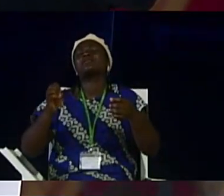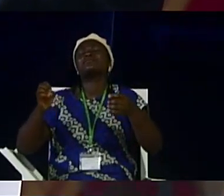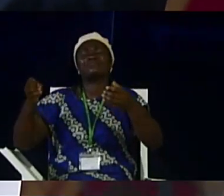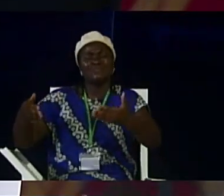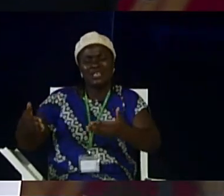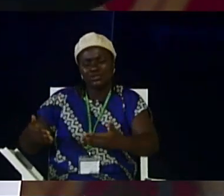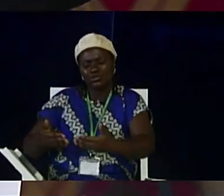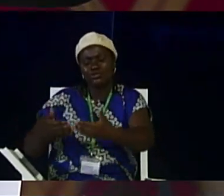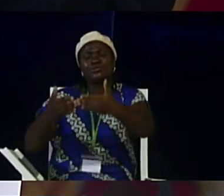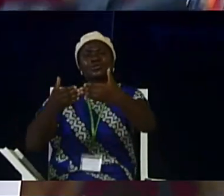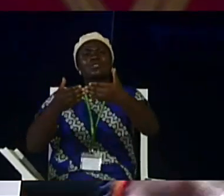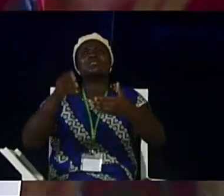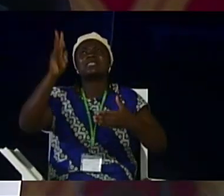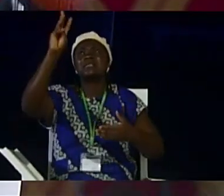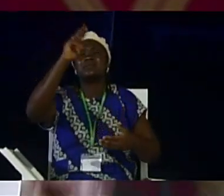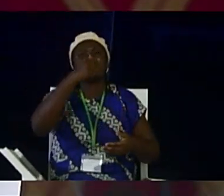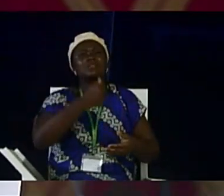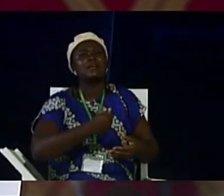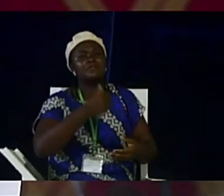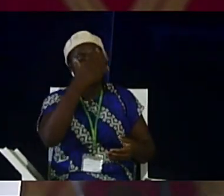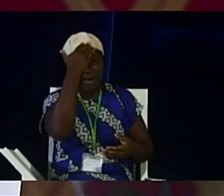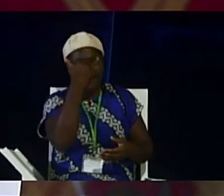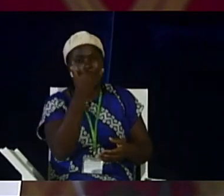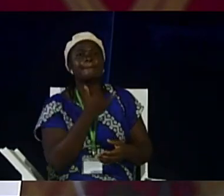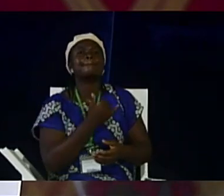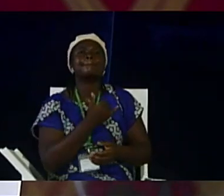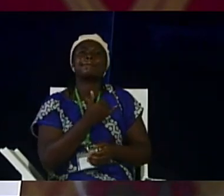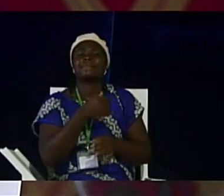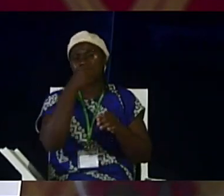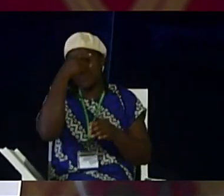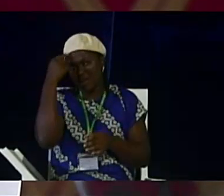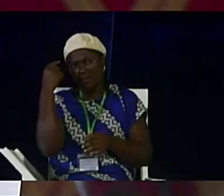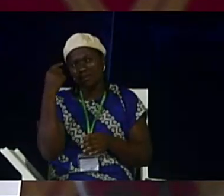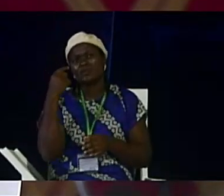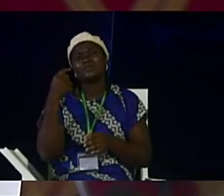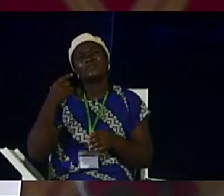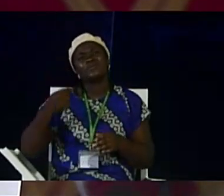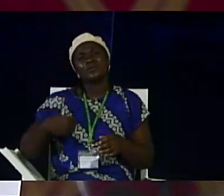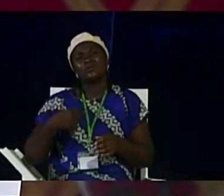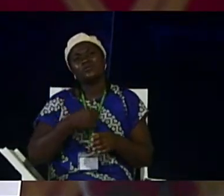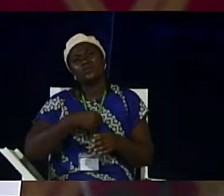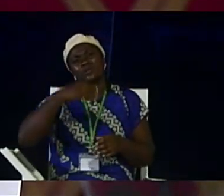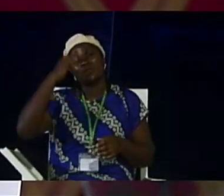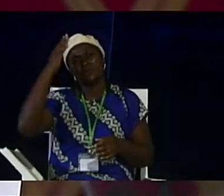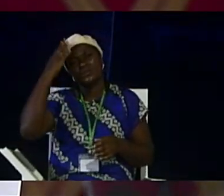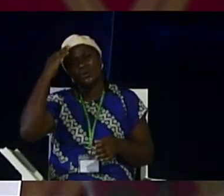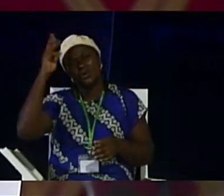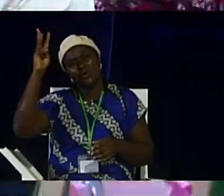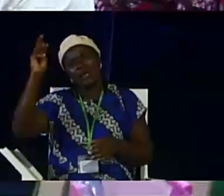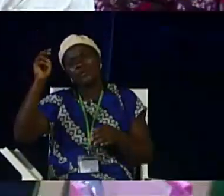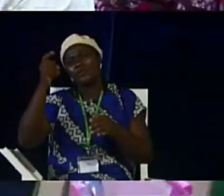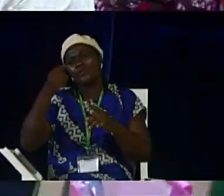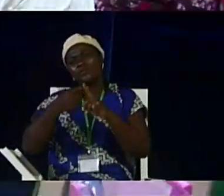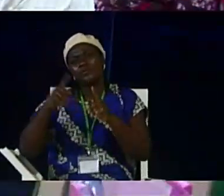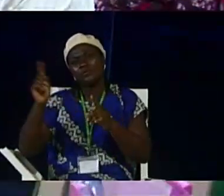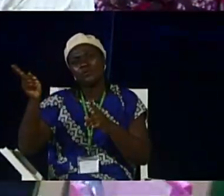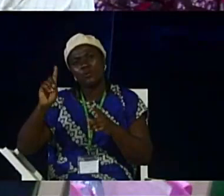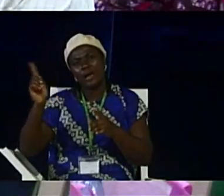reintroduces himself. Why? Because we know him from where